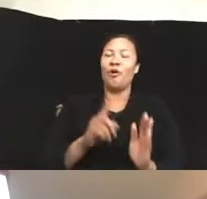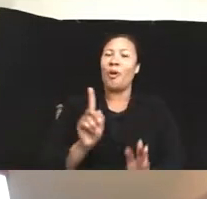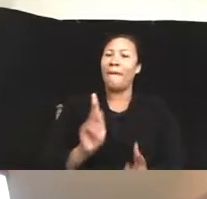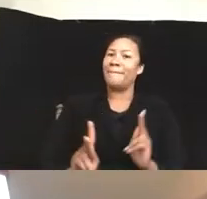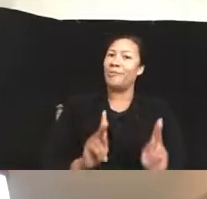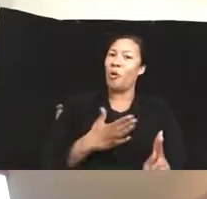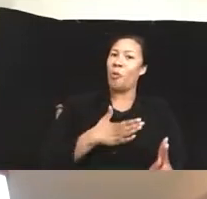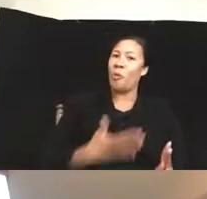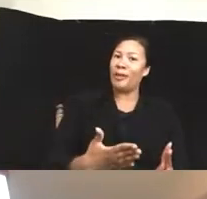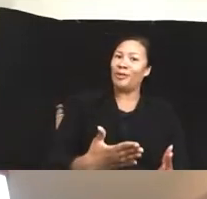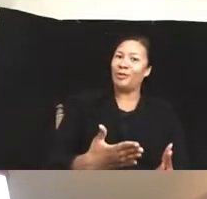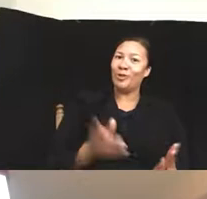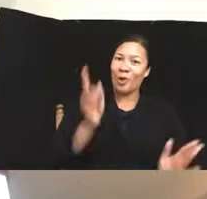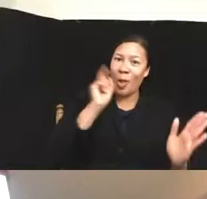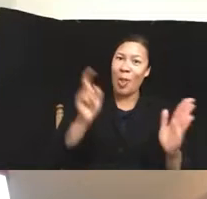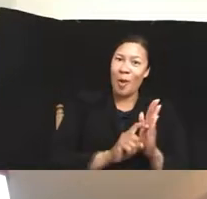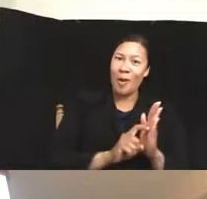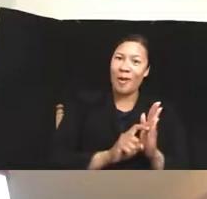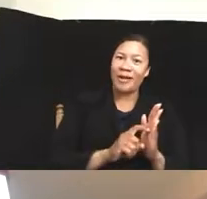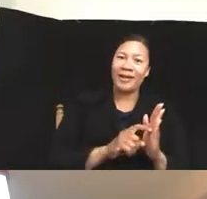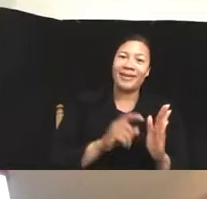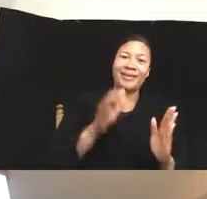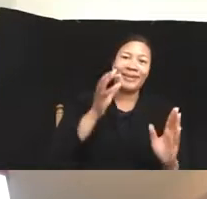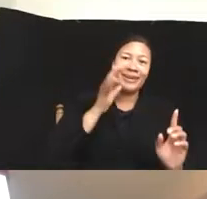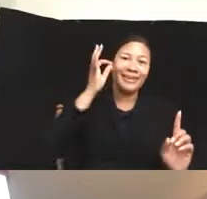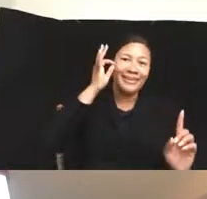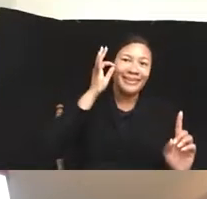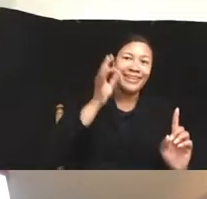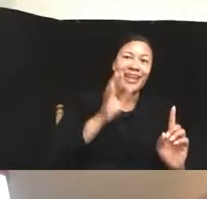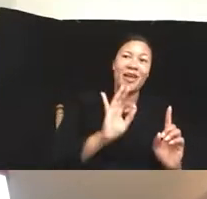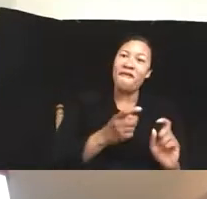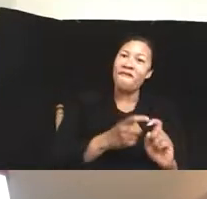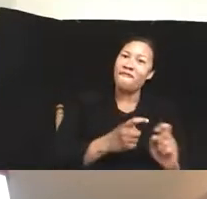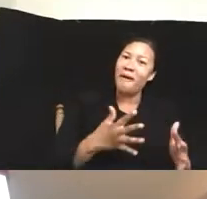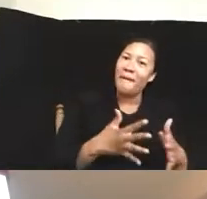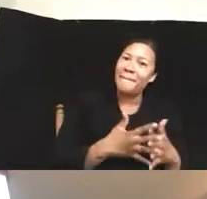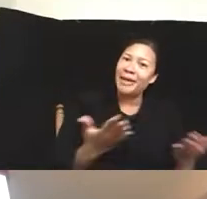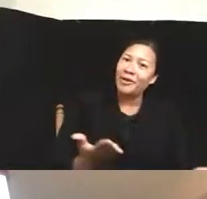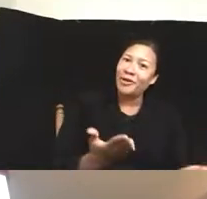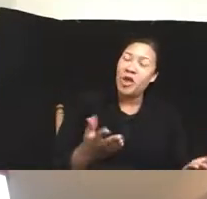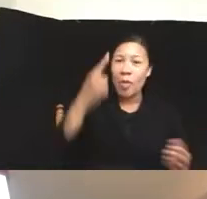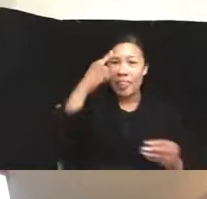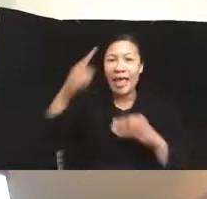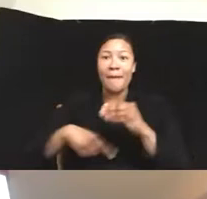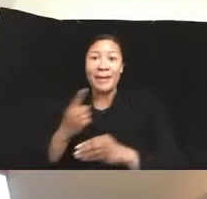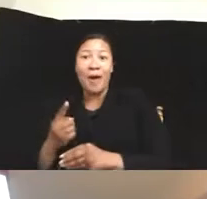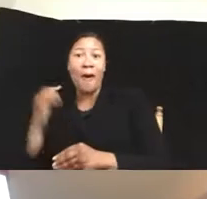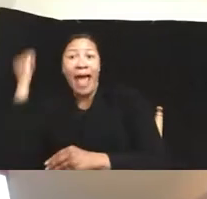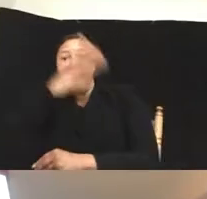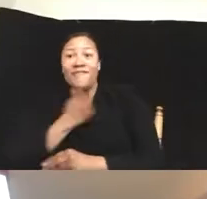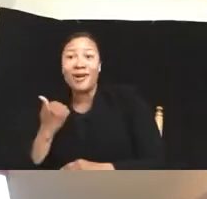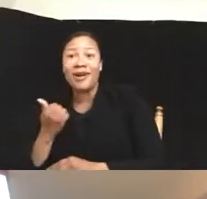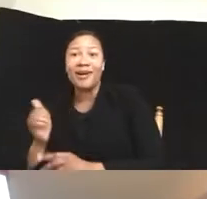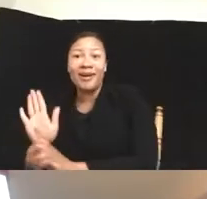acknowledge indigeneity as an actual idea, right? Because when we think about the continent of Africa, right, when we think about parts of